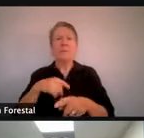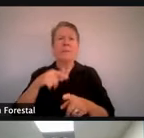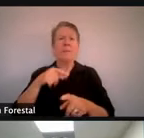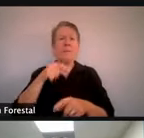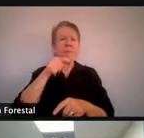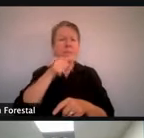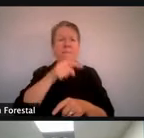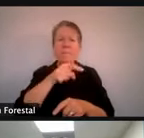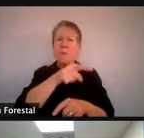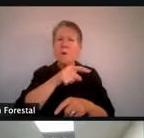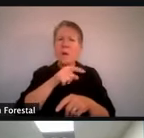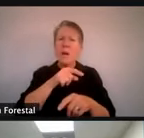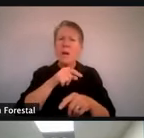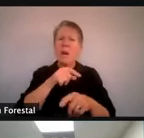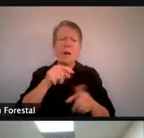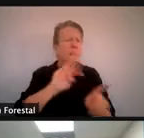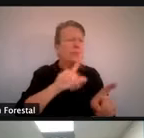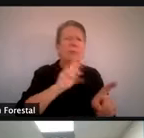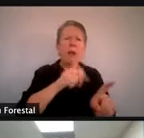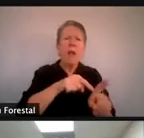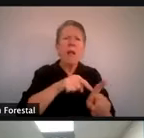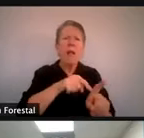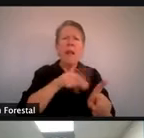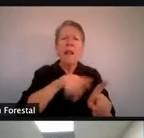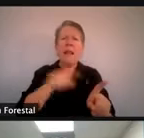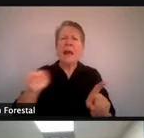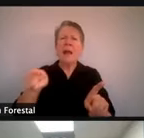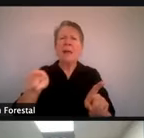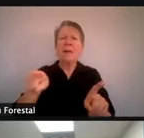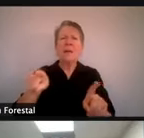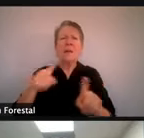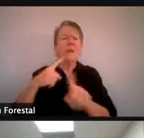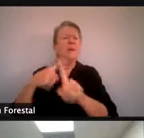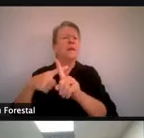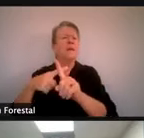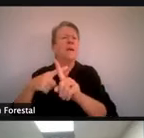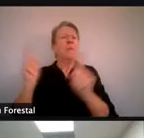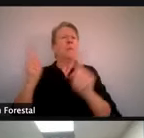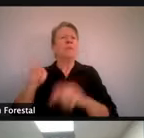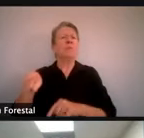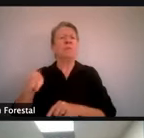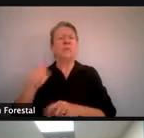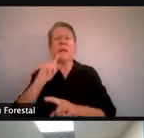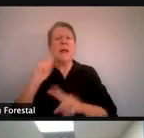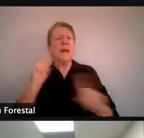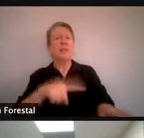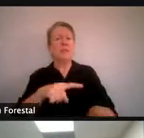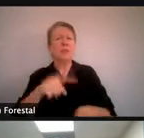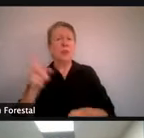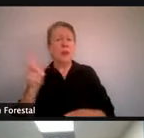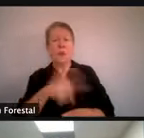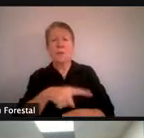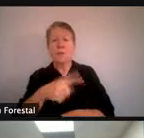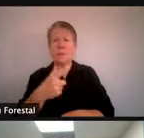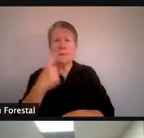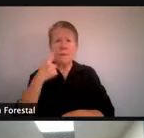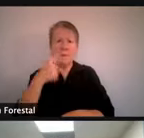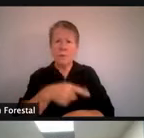you unmute Jared if he's muted to say a quick word in addressing Meg's question? Let me just find him